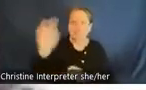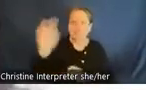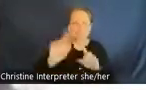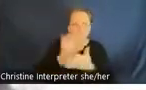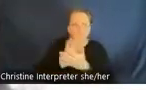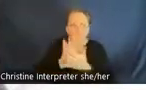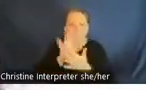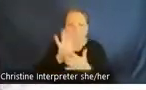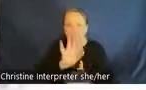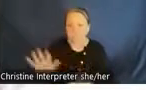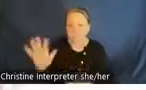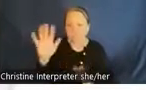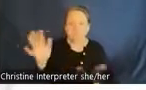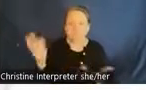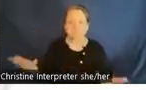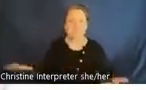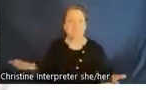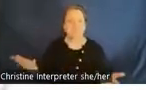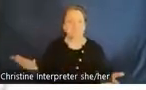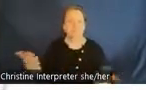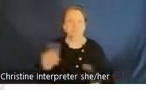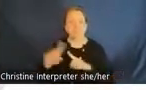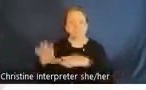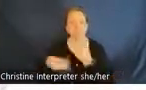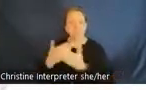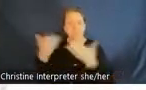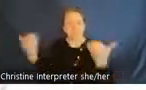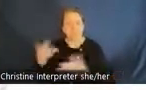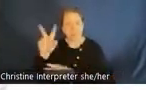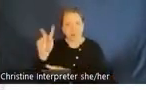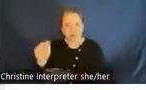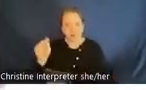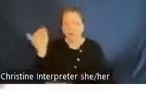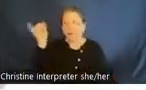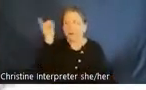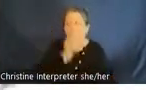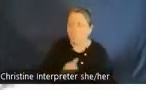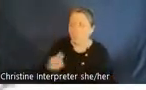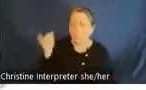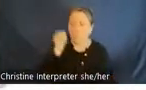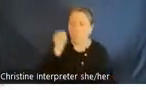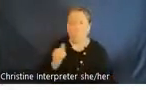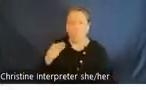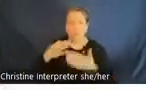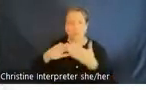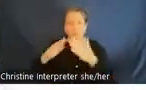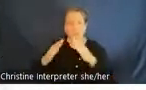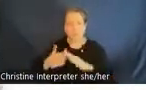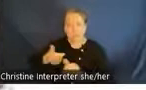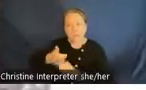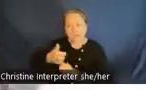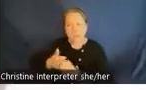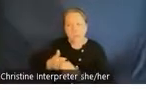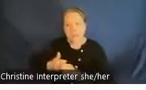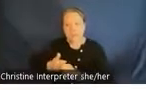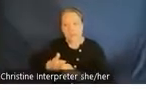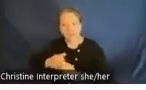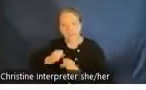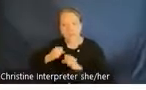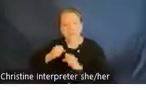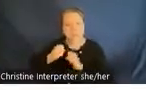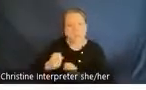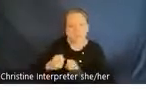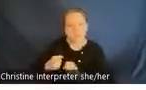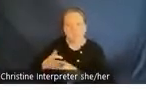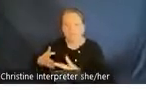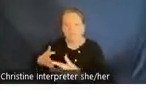have I seen a community of people that are as dedicated to the cause